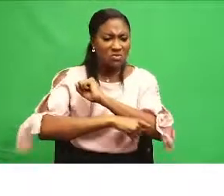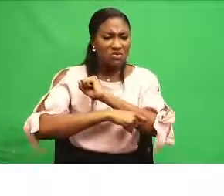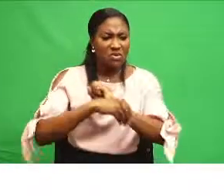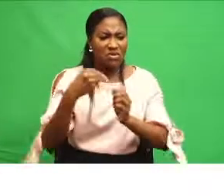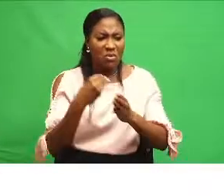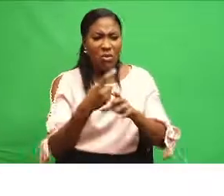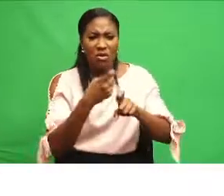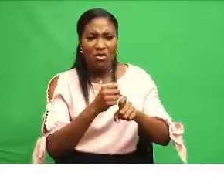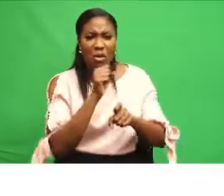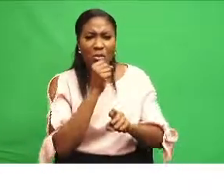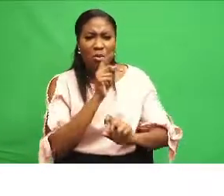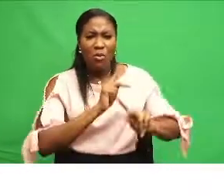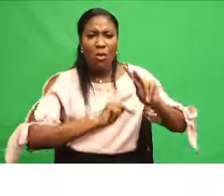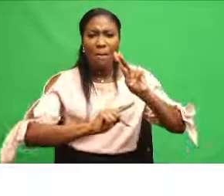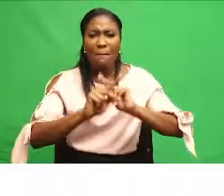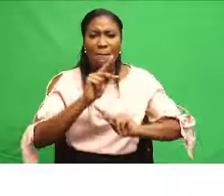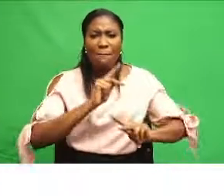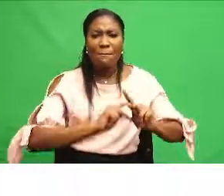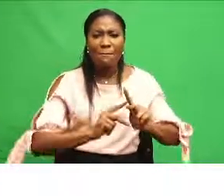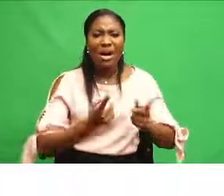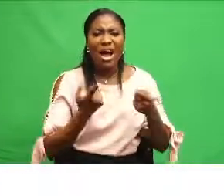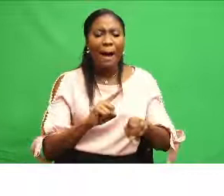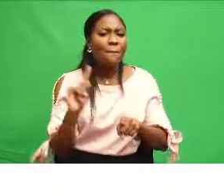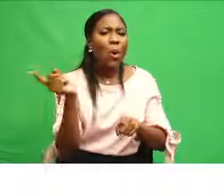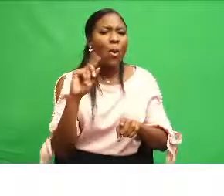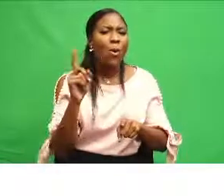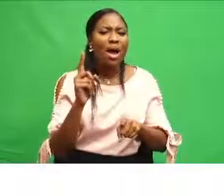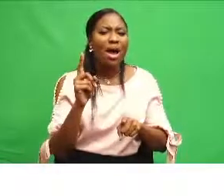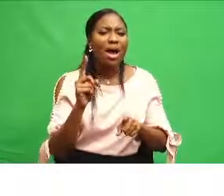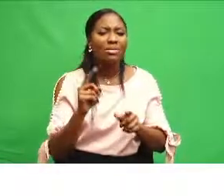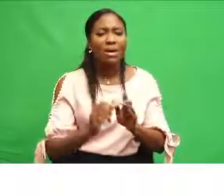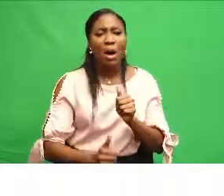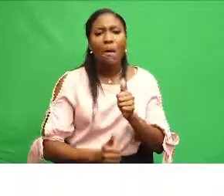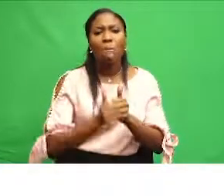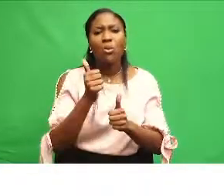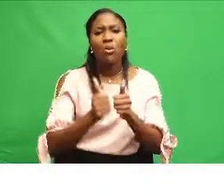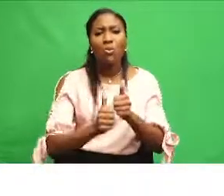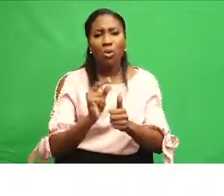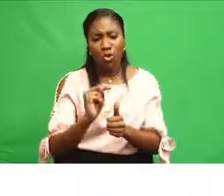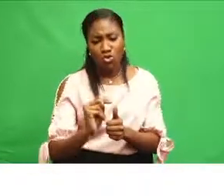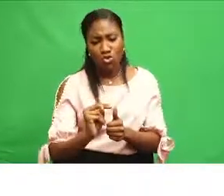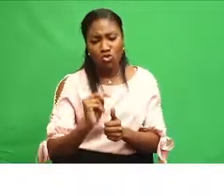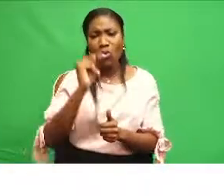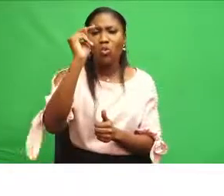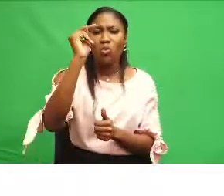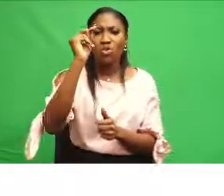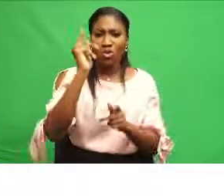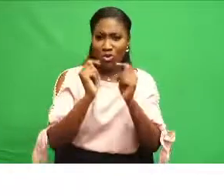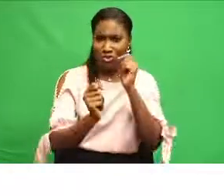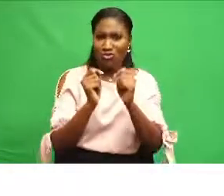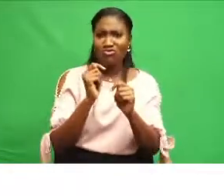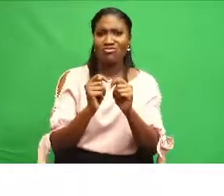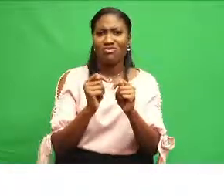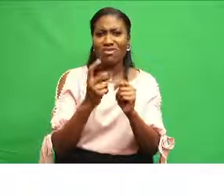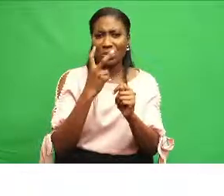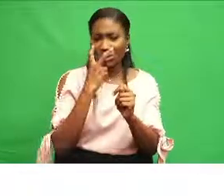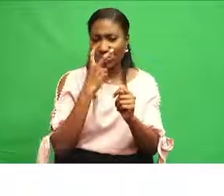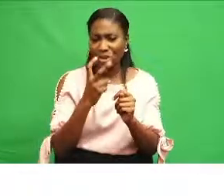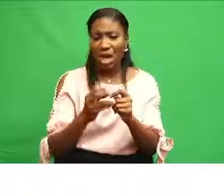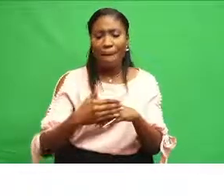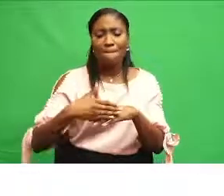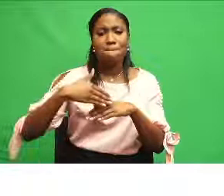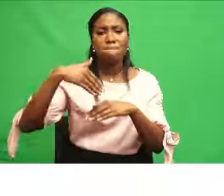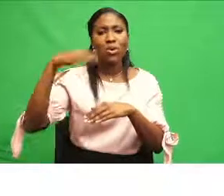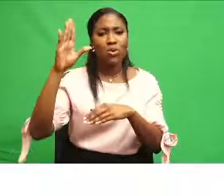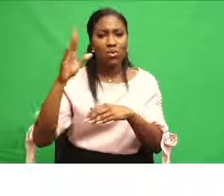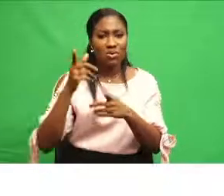Tobago, where most of our elders could be found. So you would find that the Northern Division of the TTPS is where we get most of the reports. Now,